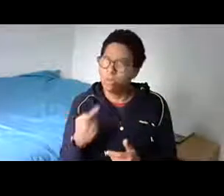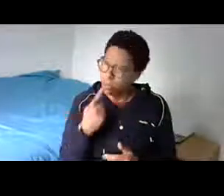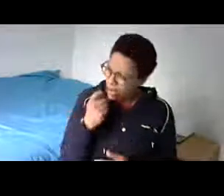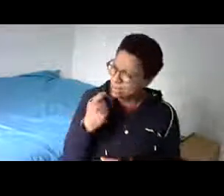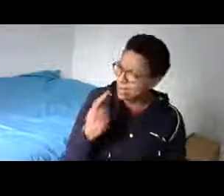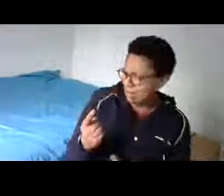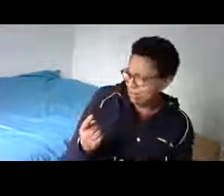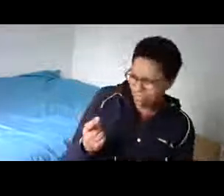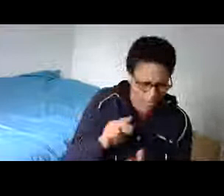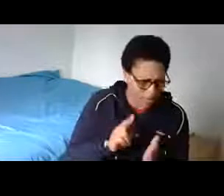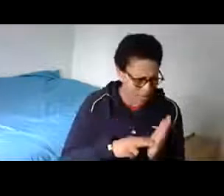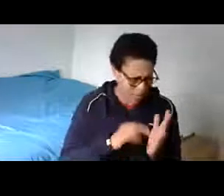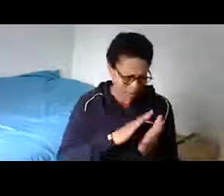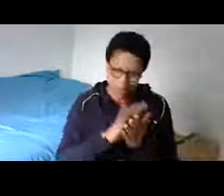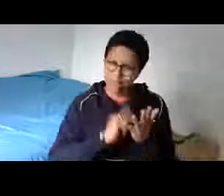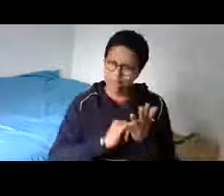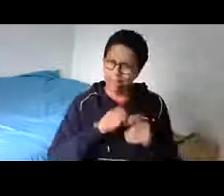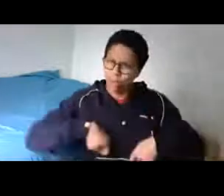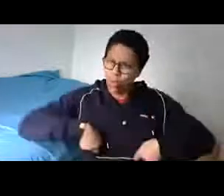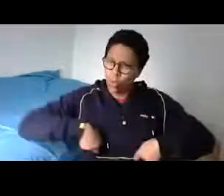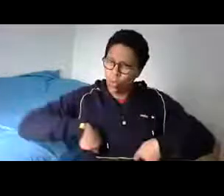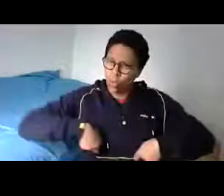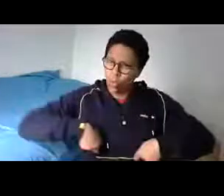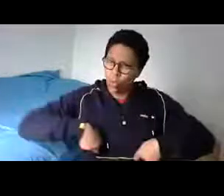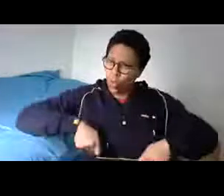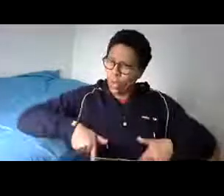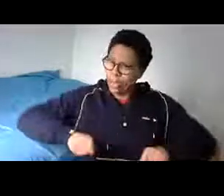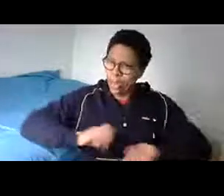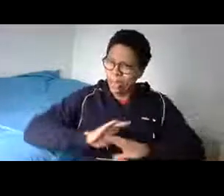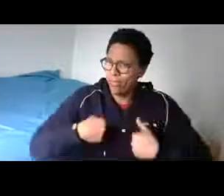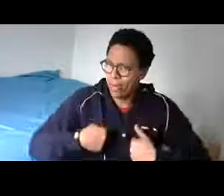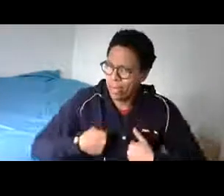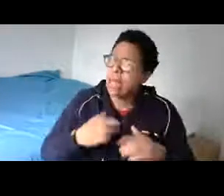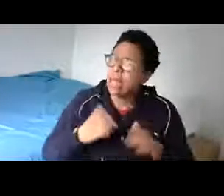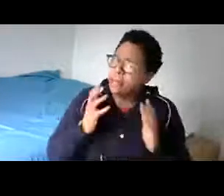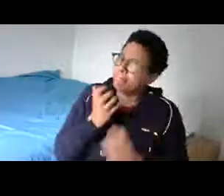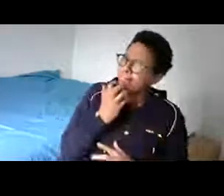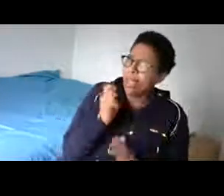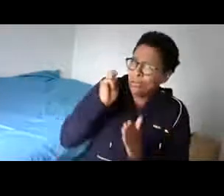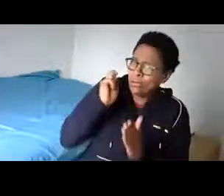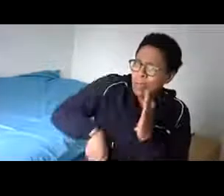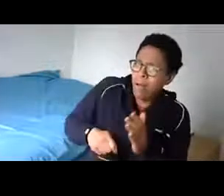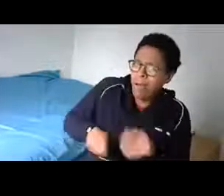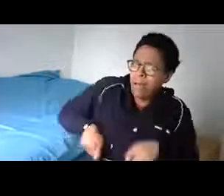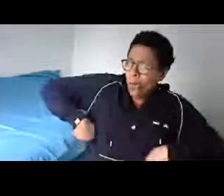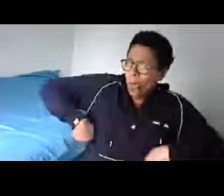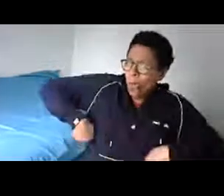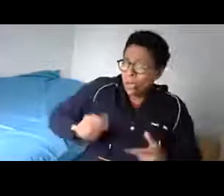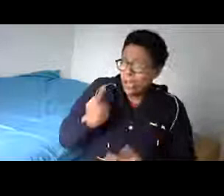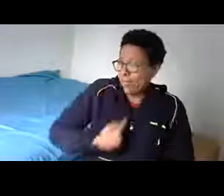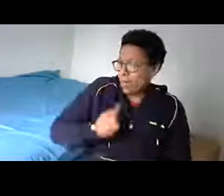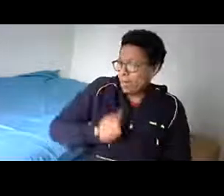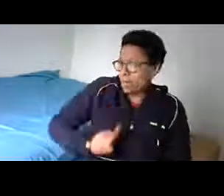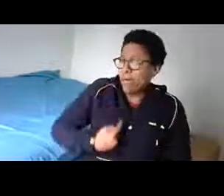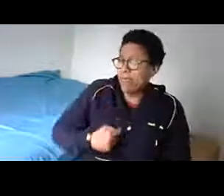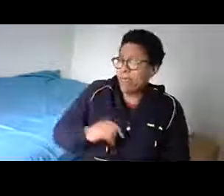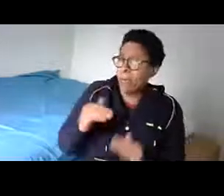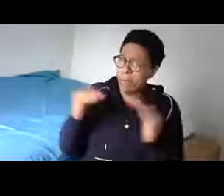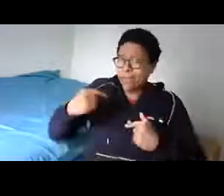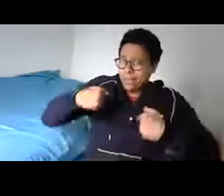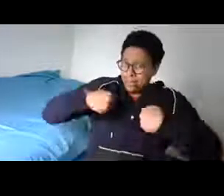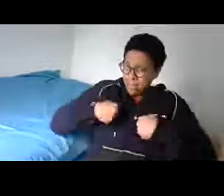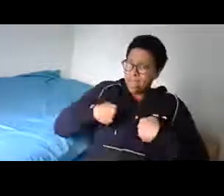for you and not appropriate. And unfortunately, yeah, it might need an argument with